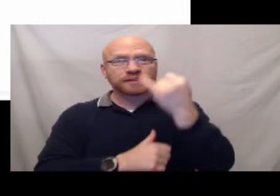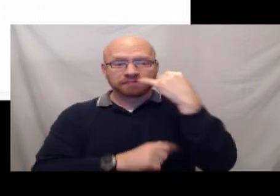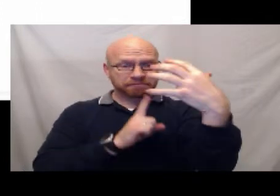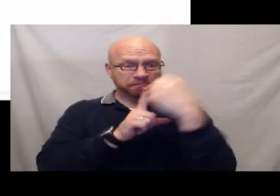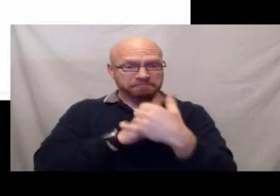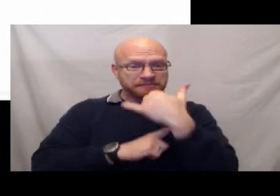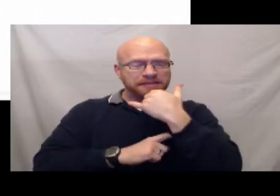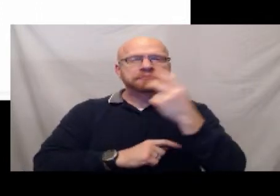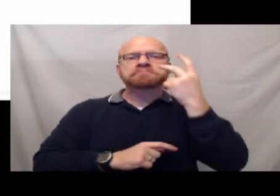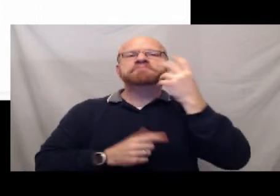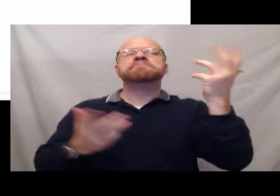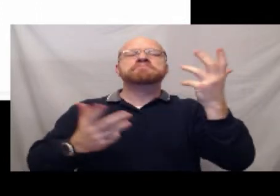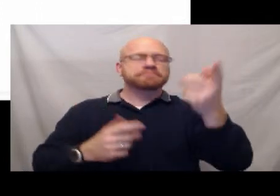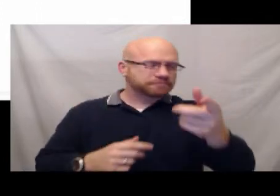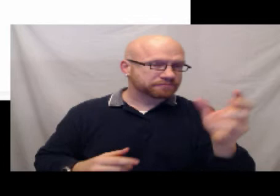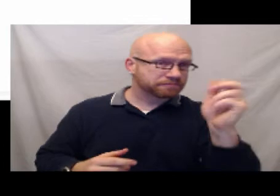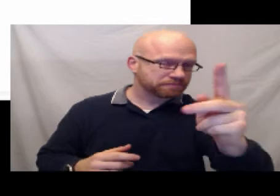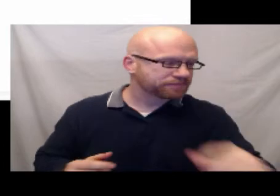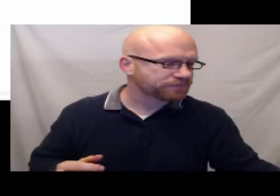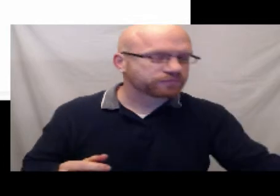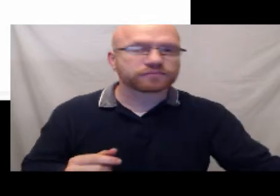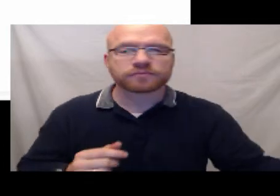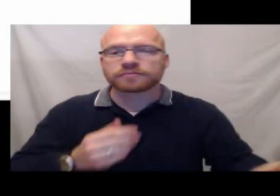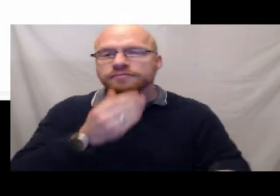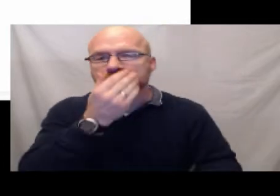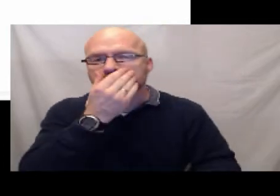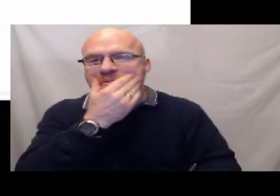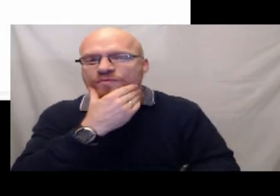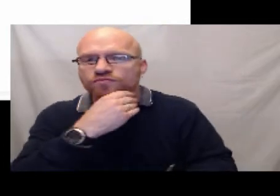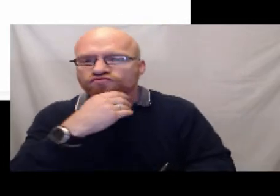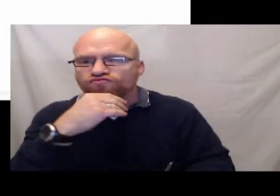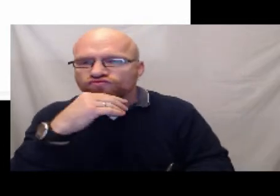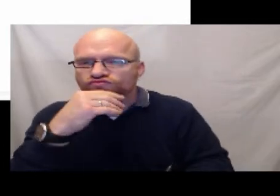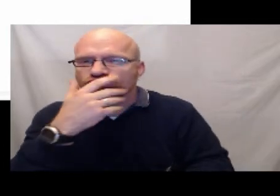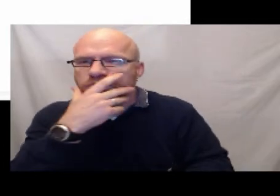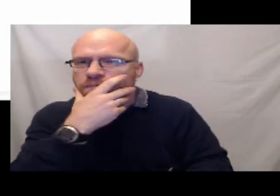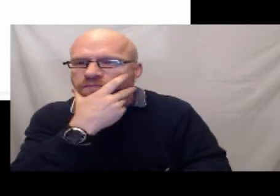is a challenge for you. See if you can catch any mistakes I make, if I make any.